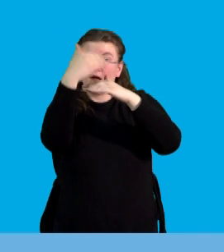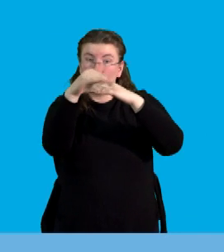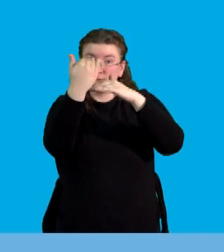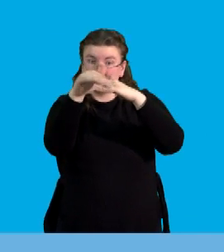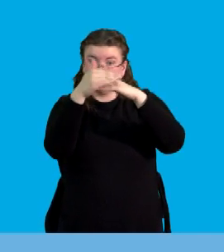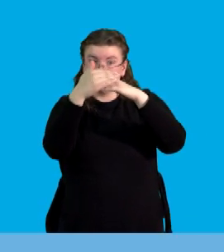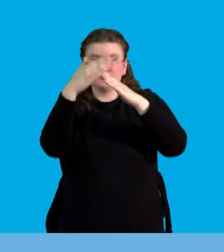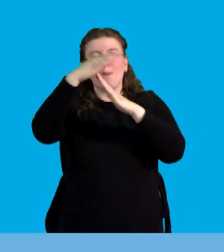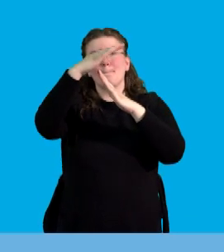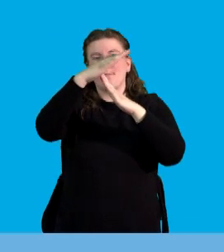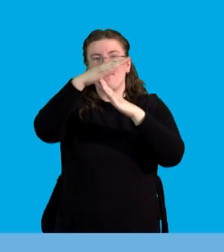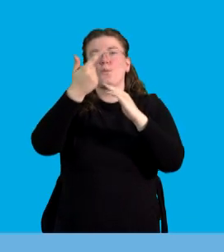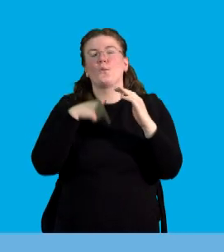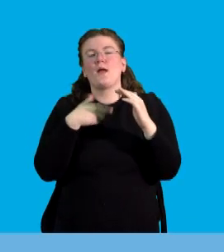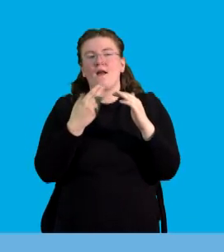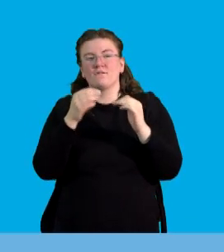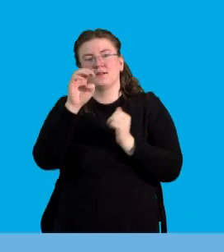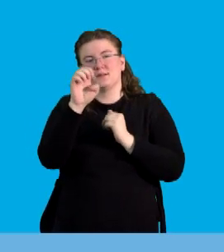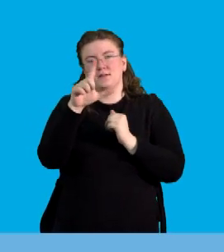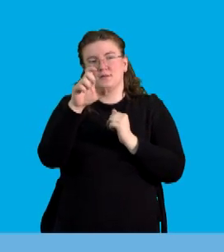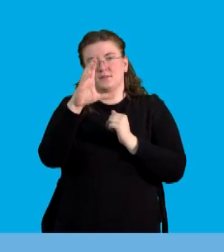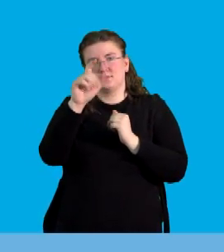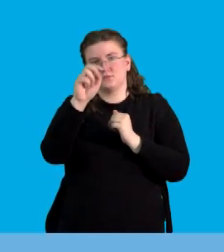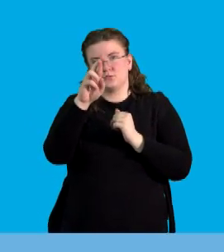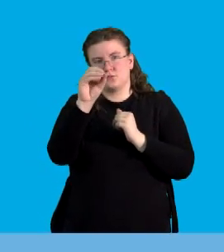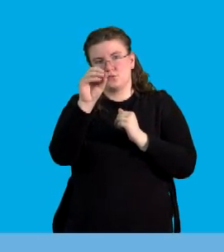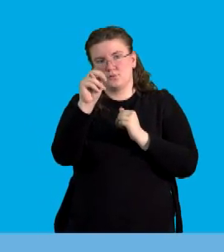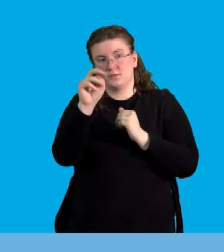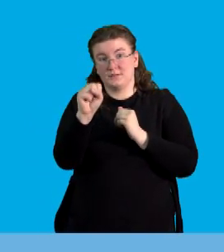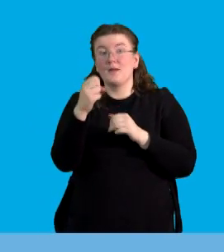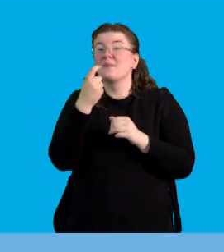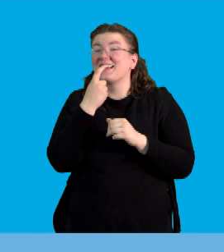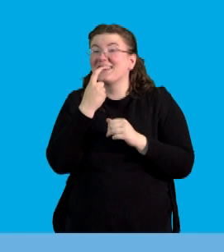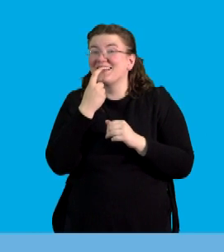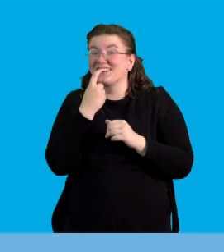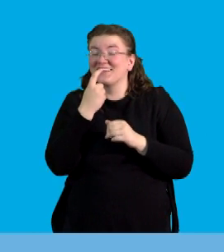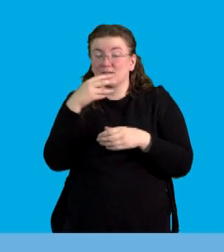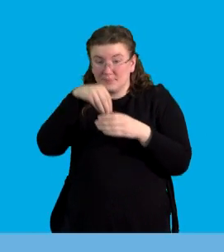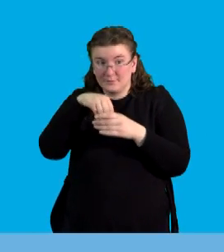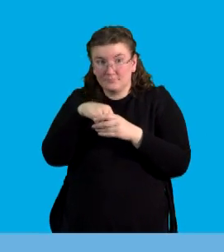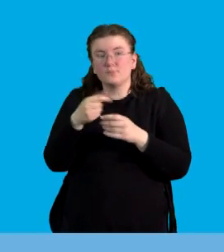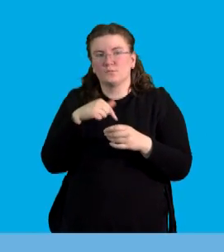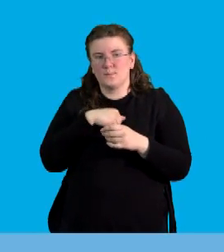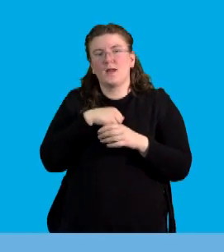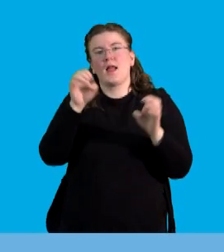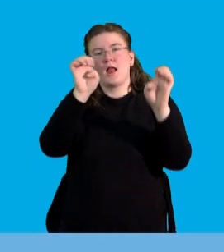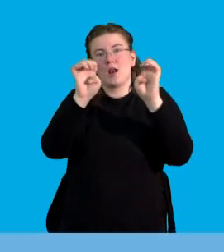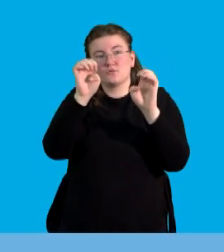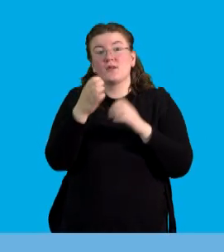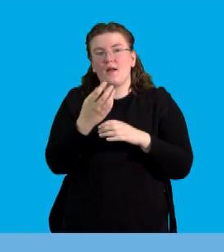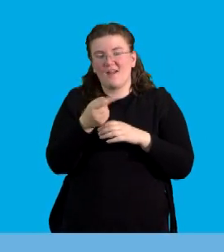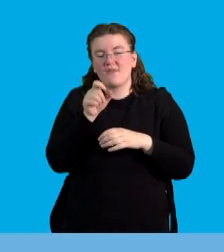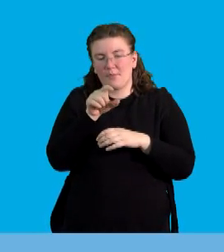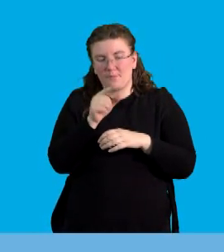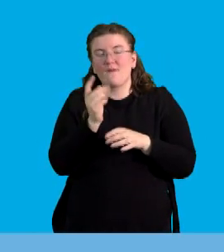outer layer, we have electrons in metals specifically. We have electrons that are going to be free